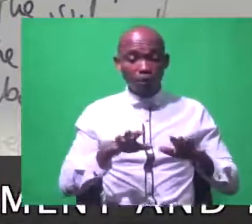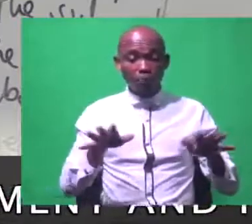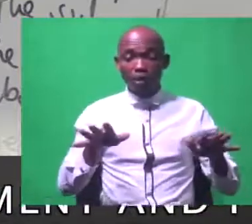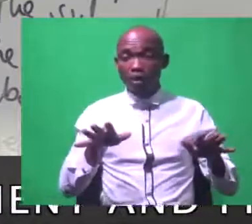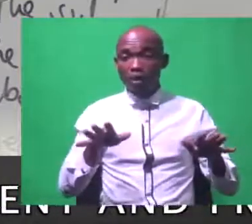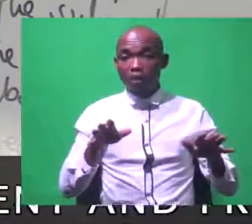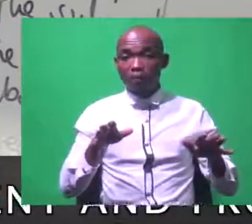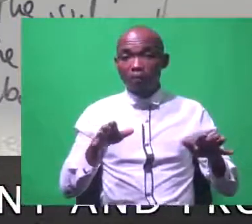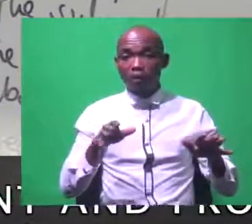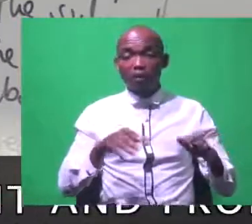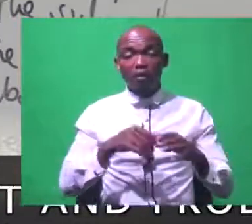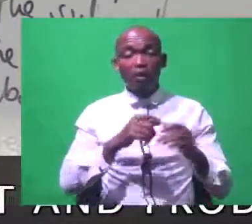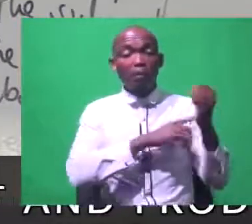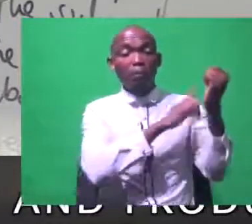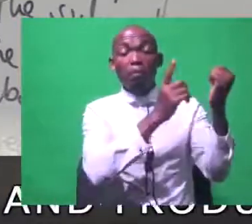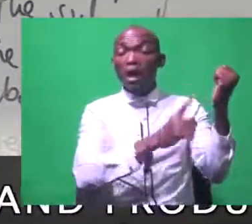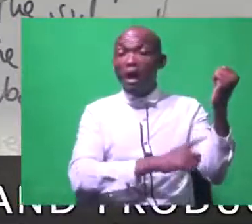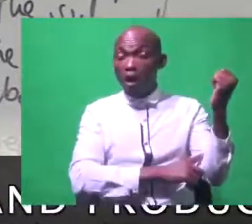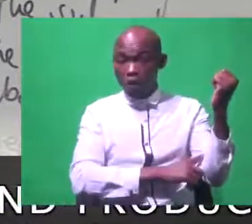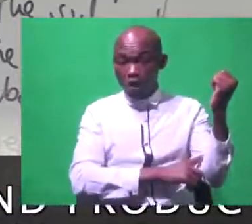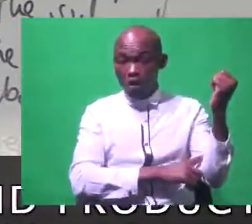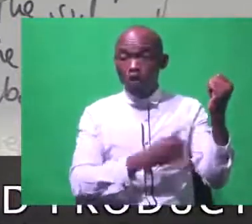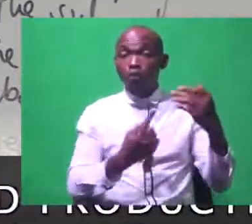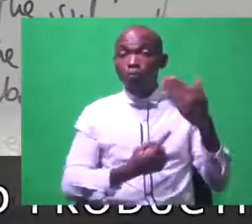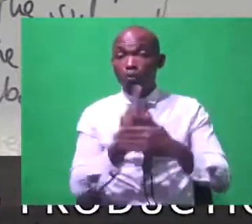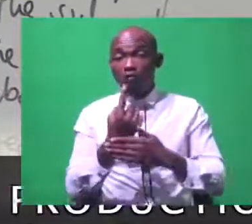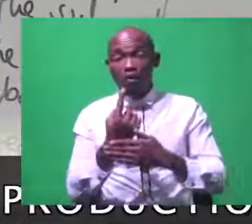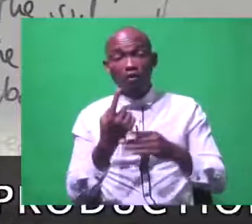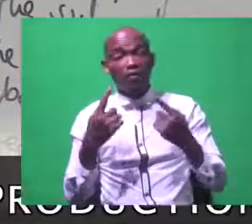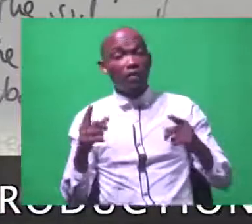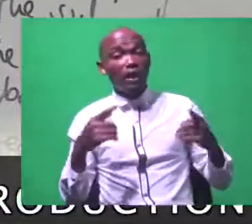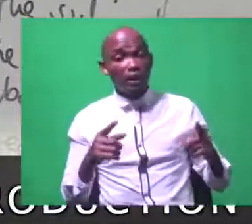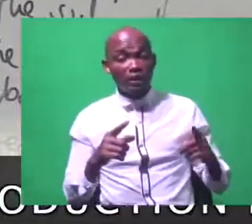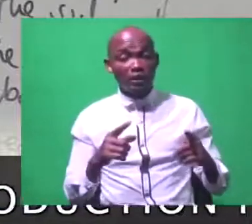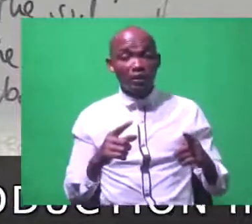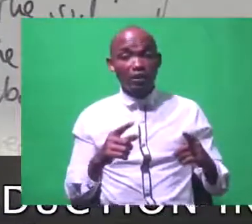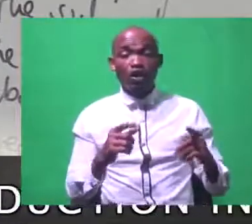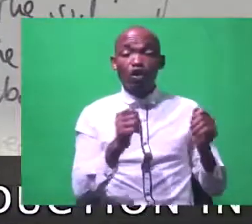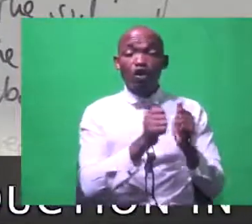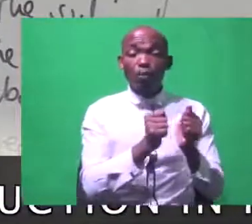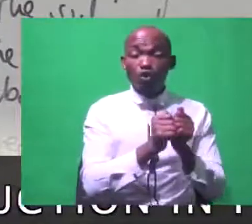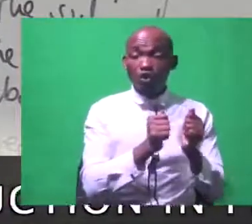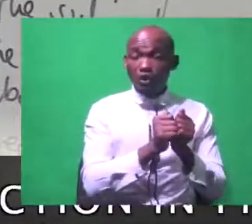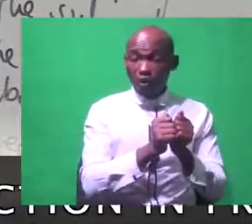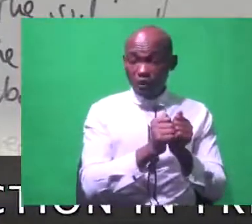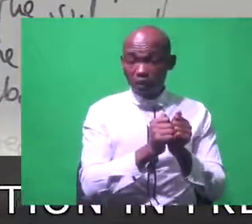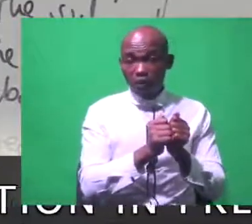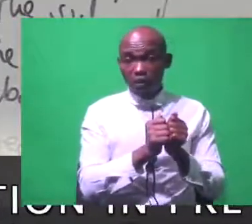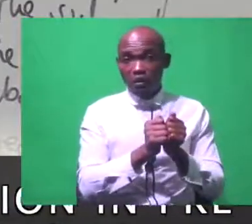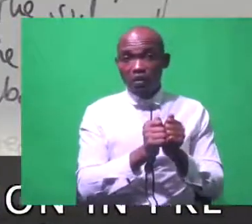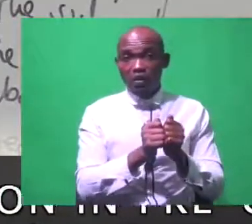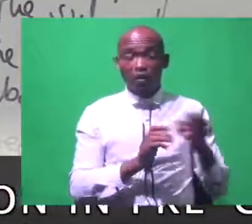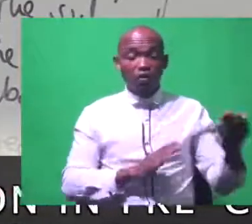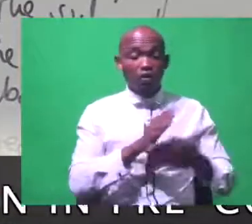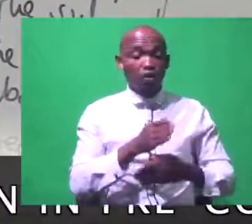supply their power in producing various commodities through agricultural